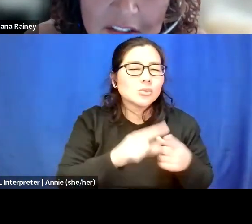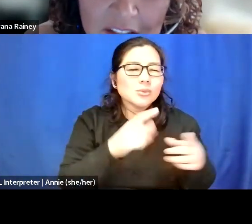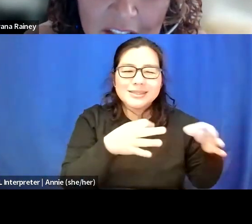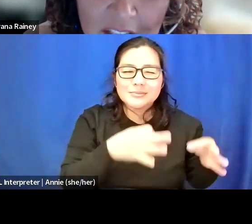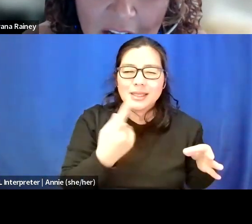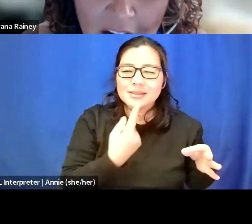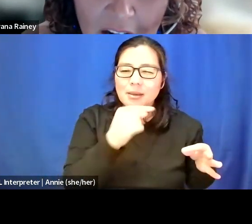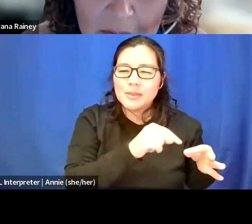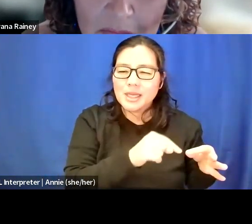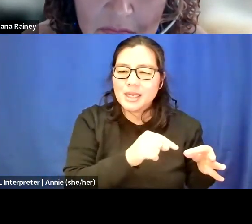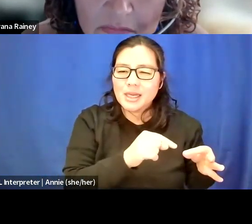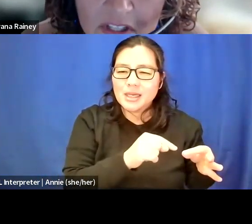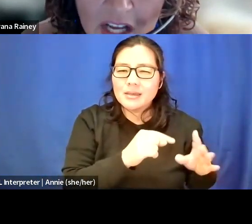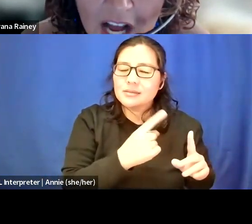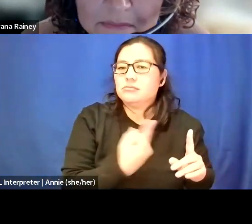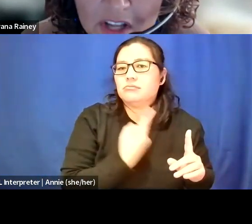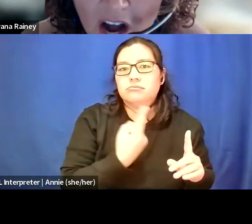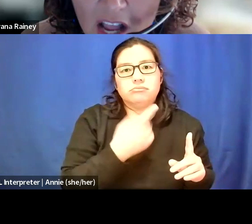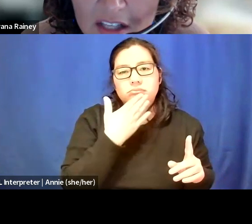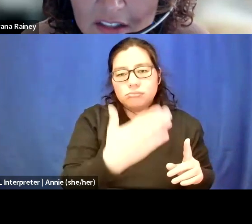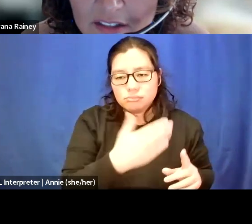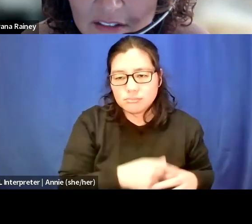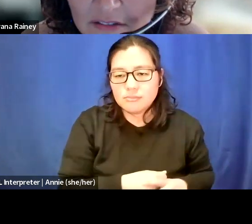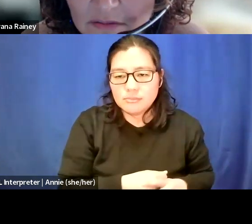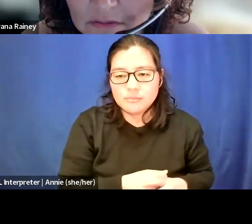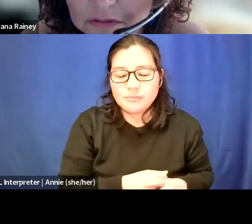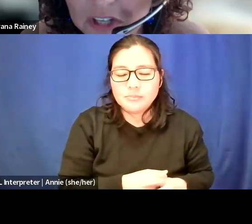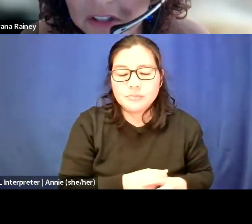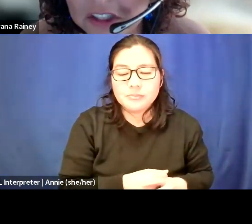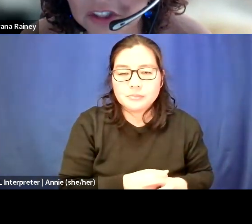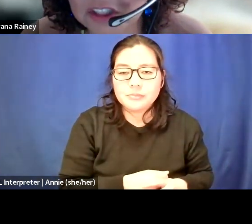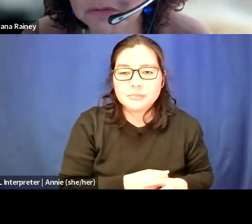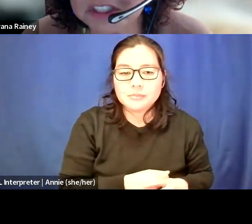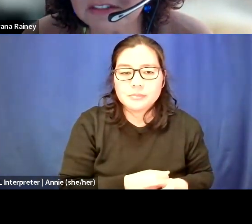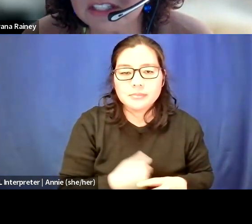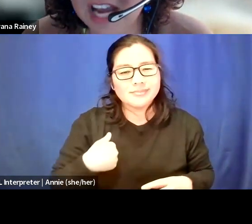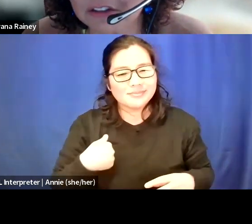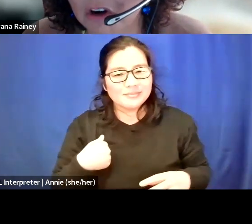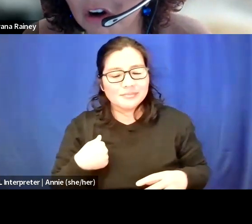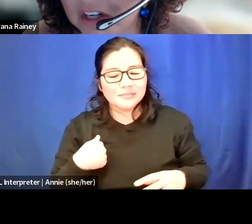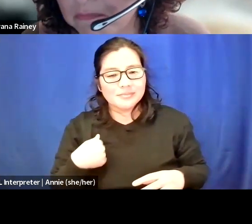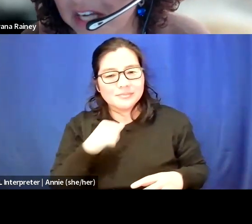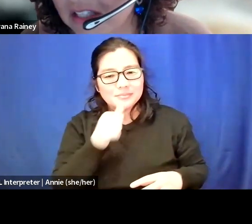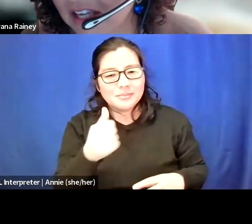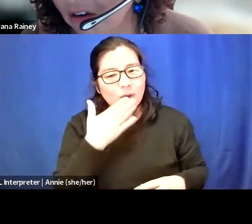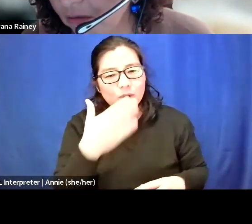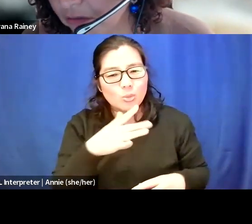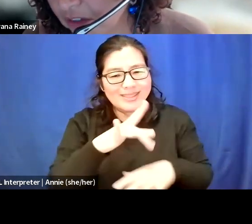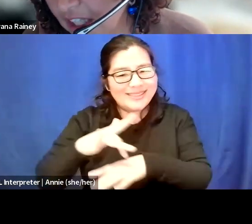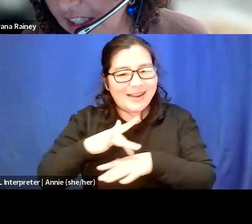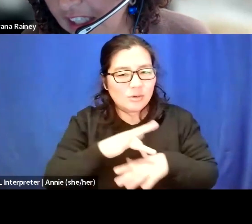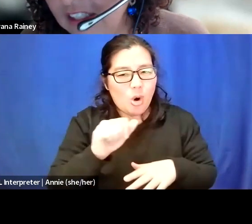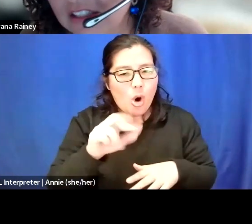good. I'm not very good with tactile art by